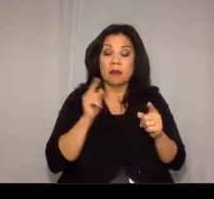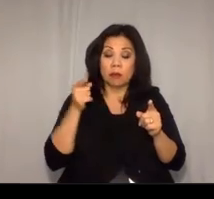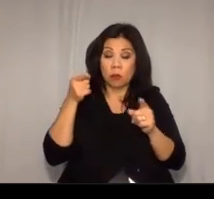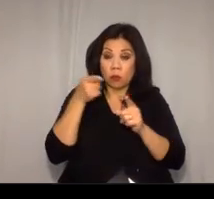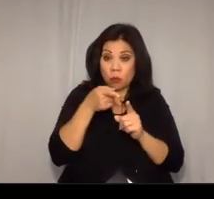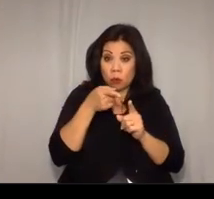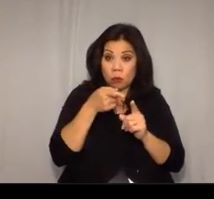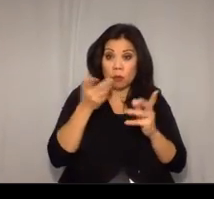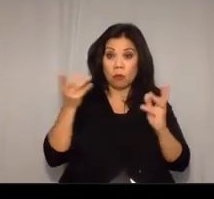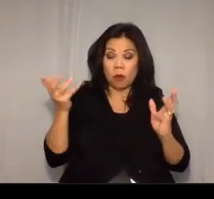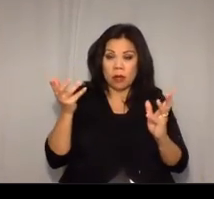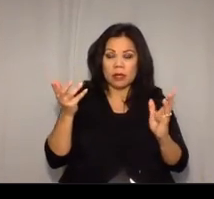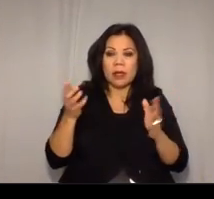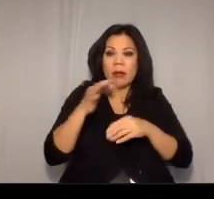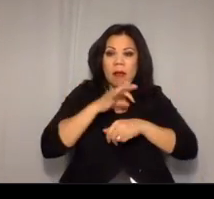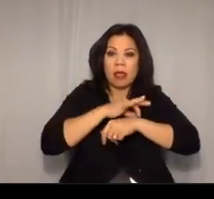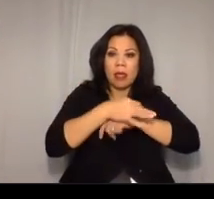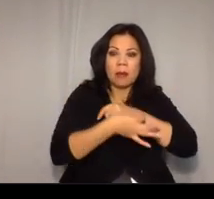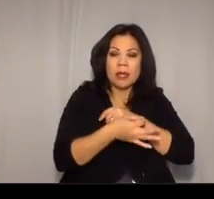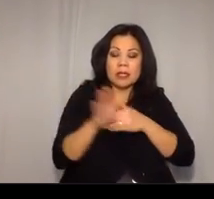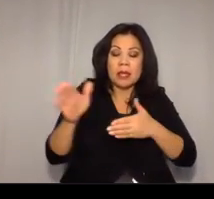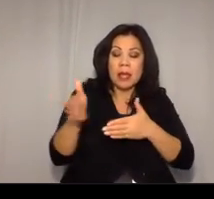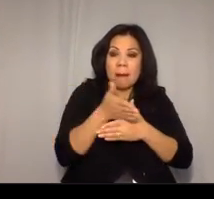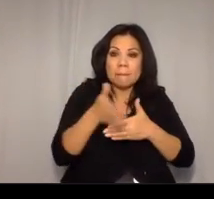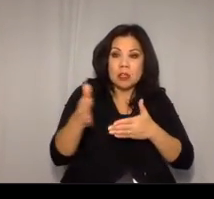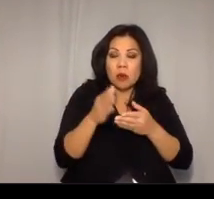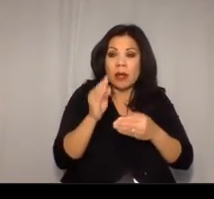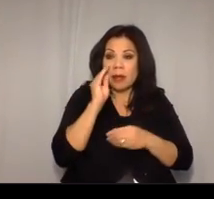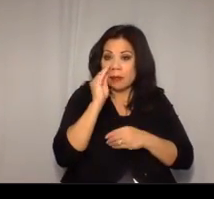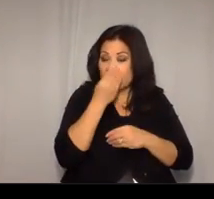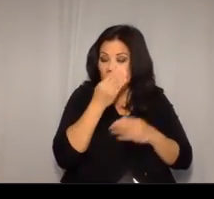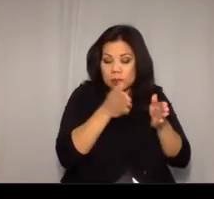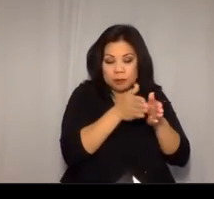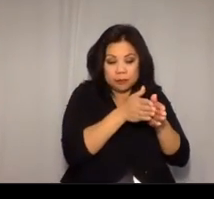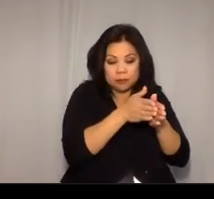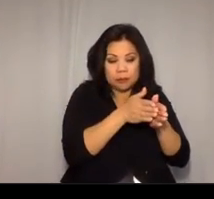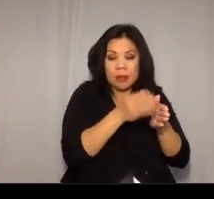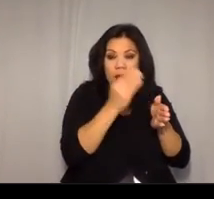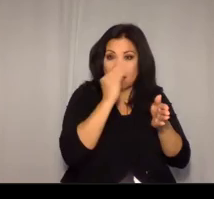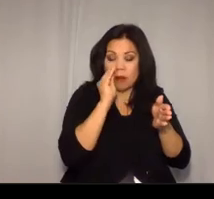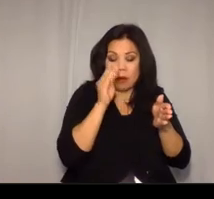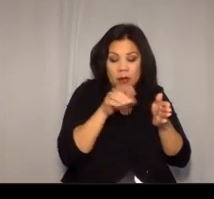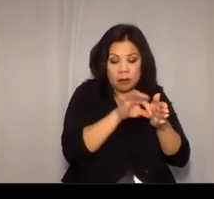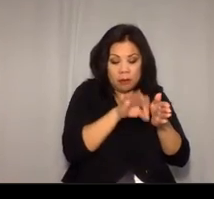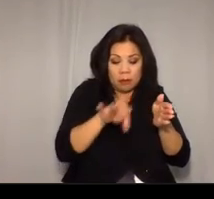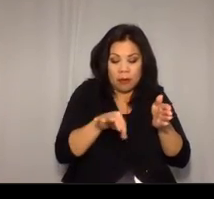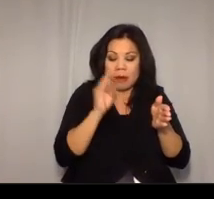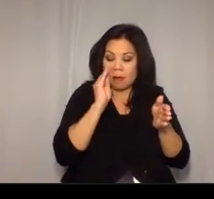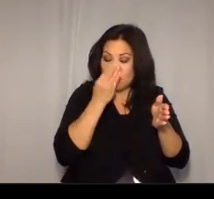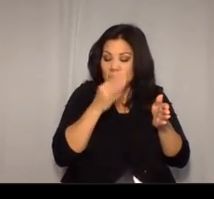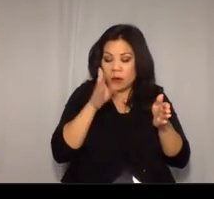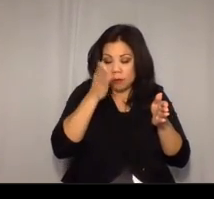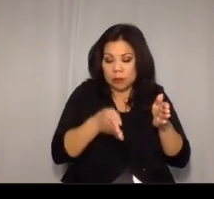beads between the flowers, and then string them on there, and when you feel like you've done